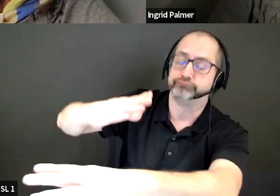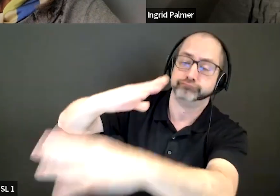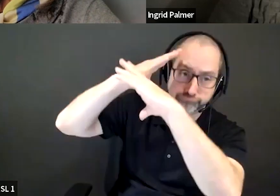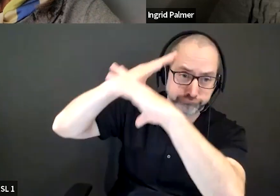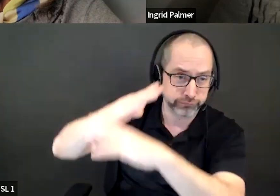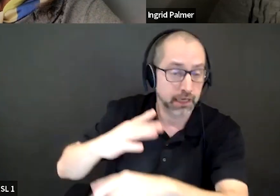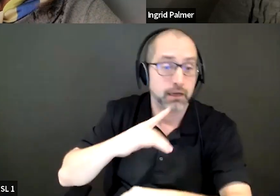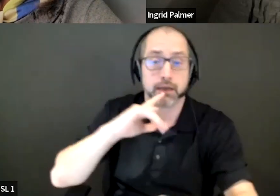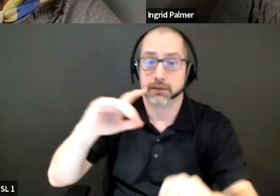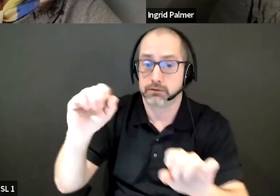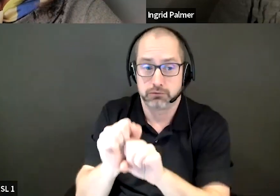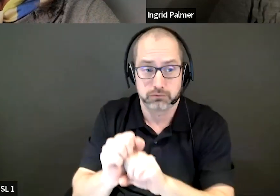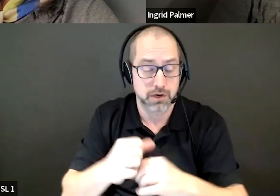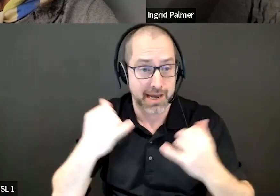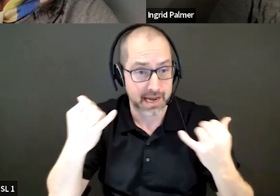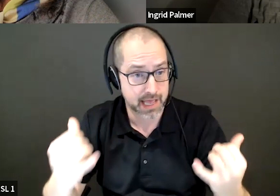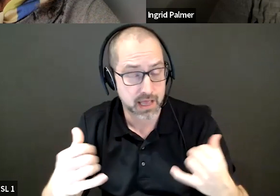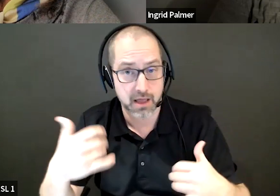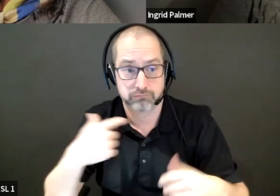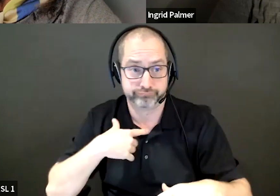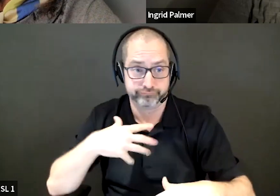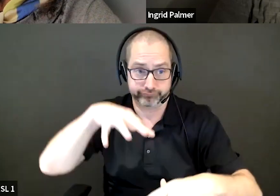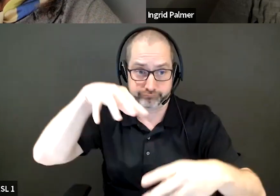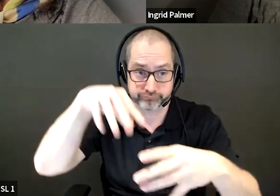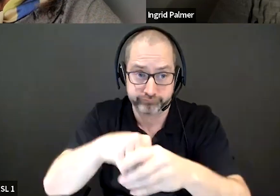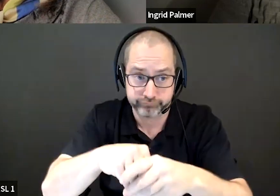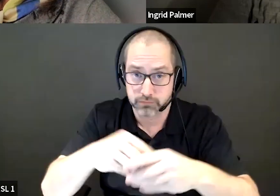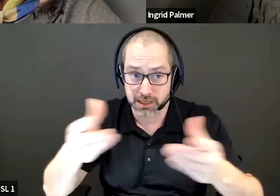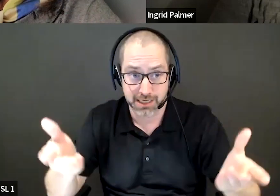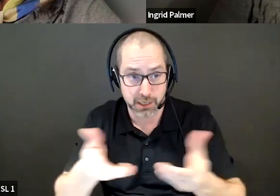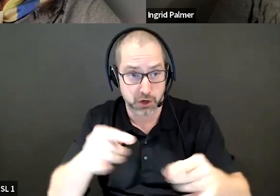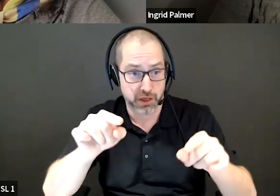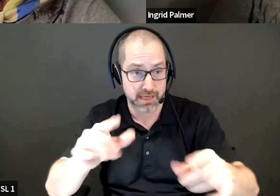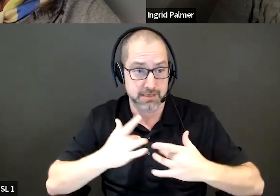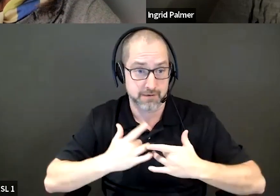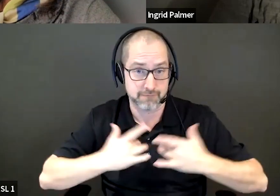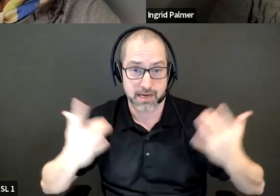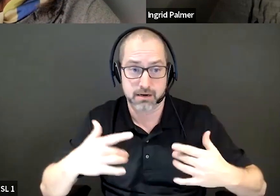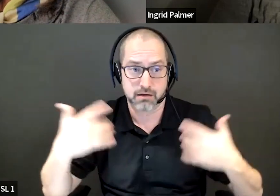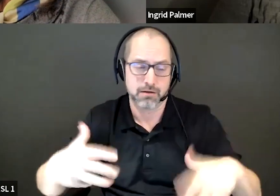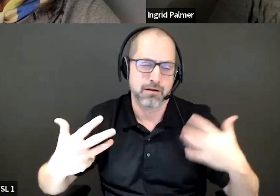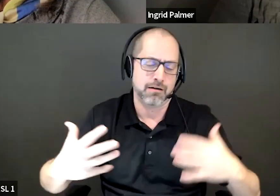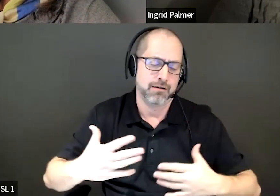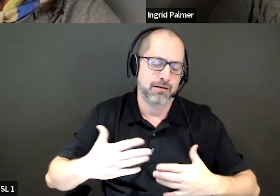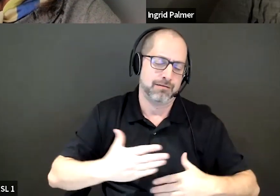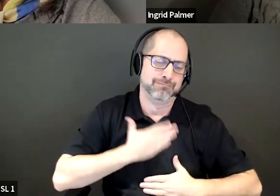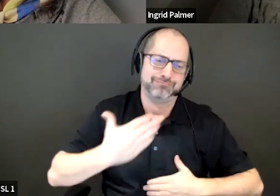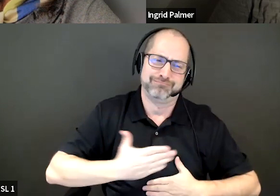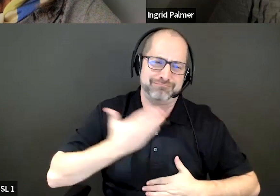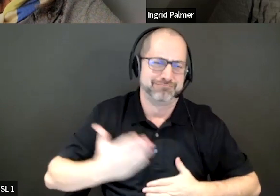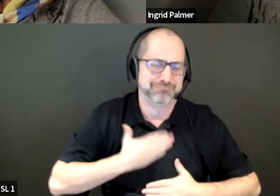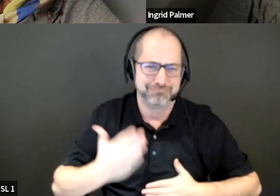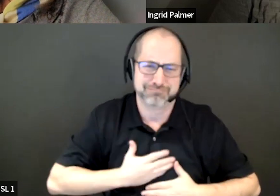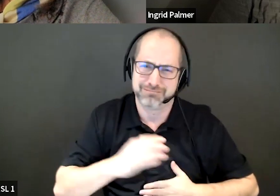joy that it brings me to participate in an event like this conference, where those